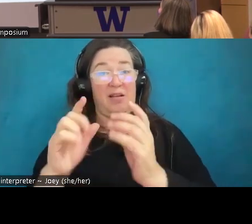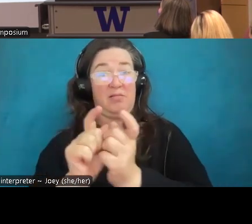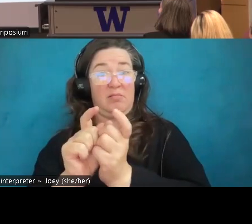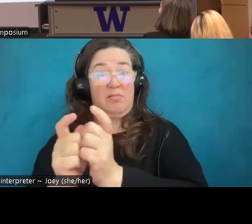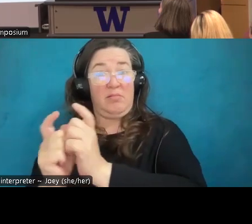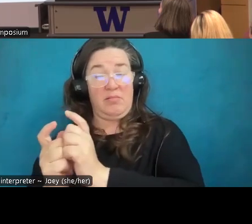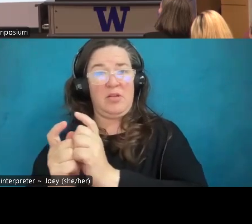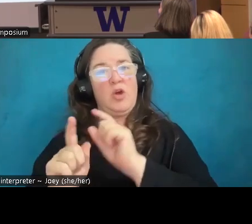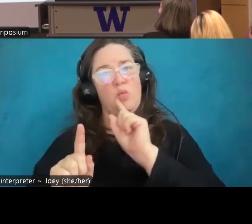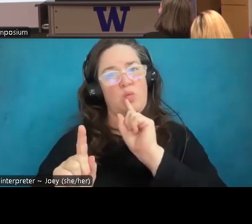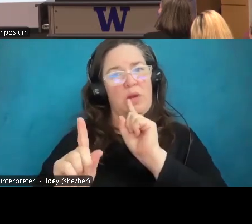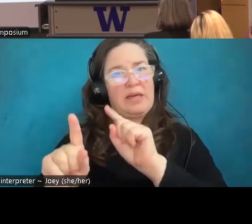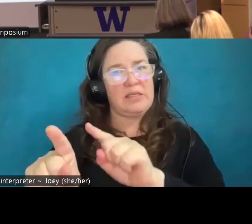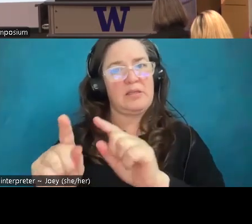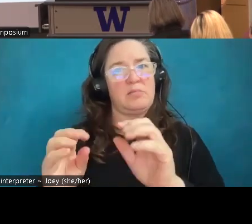of